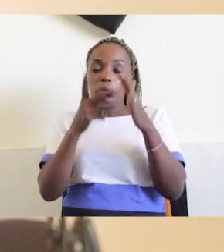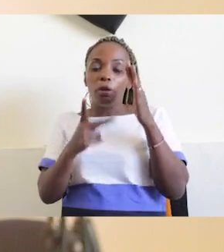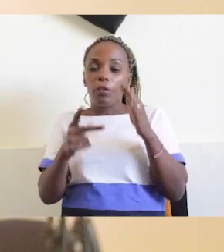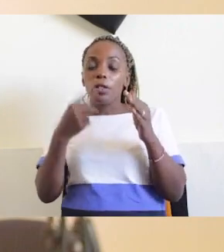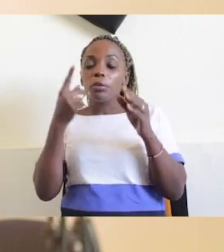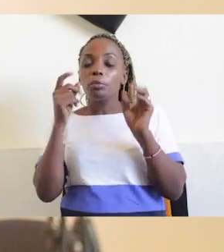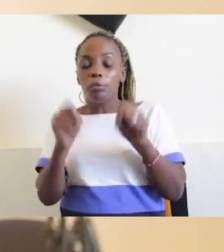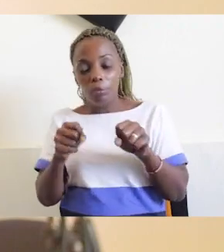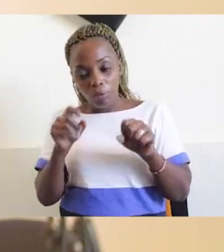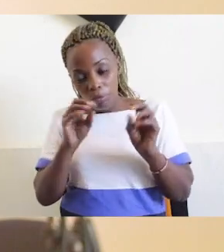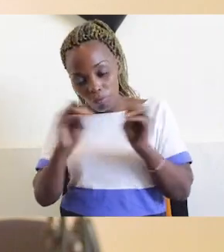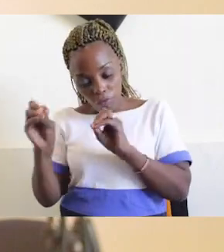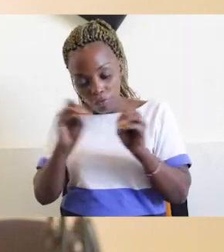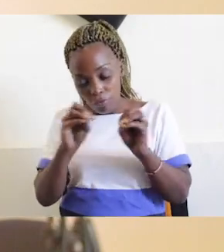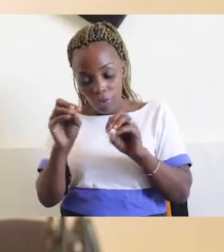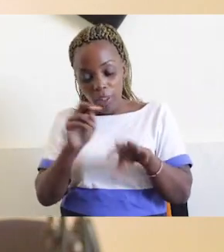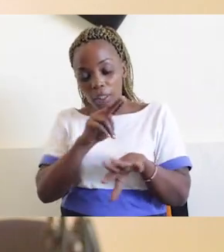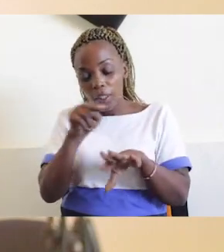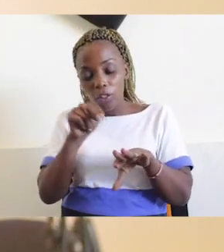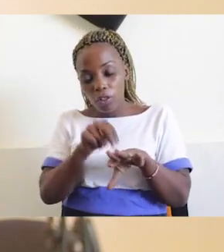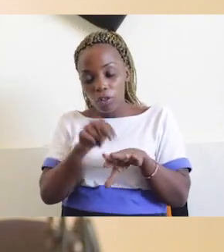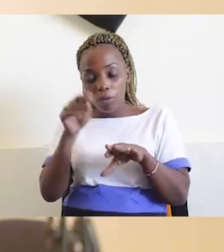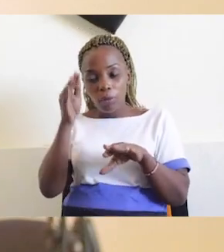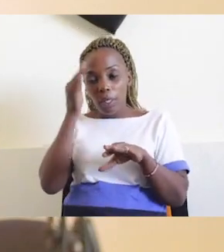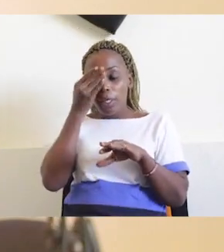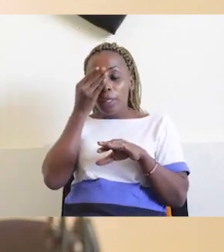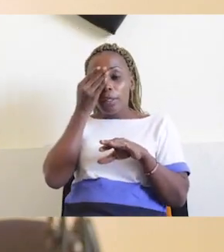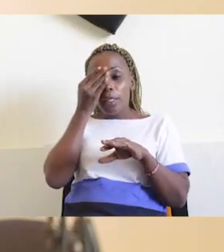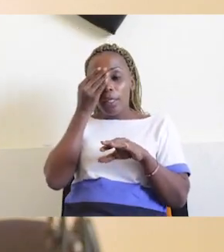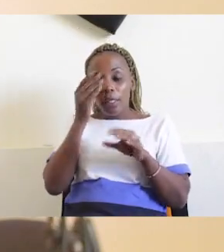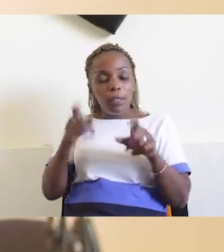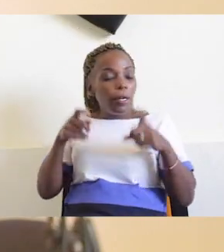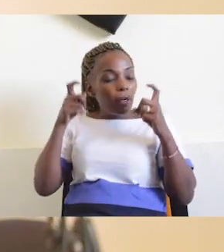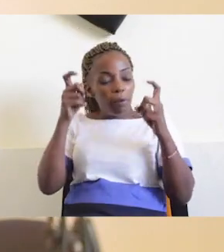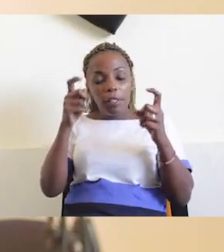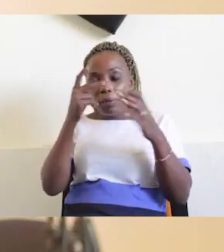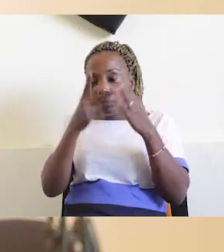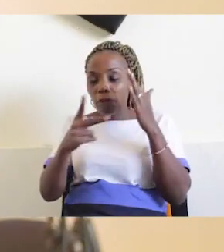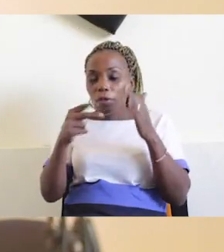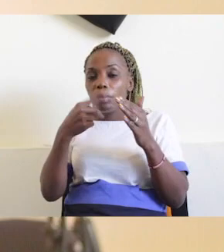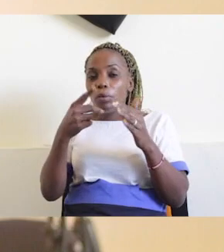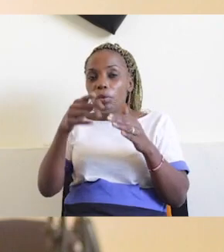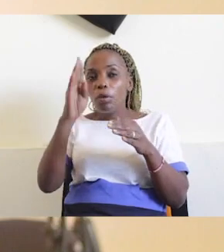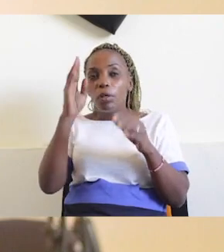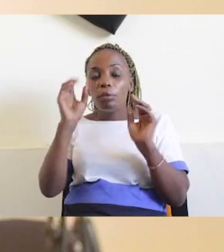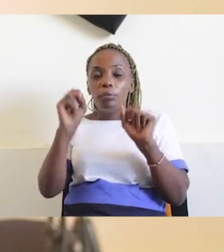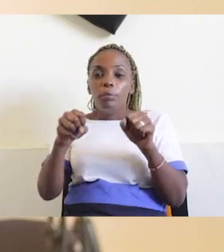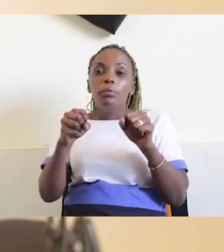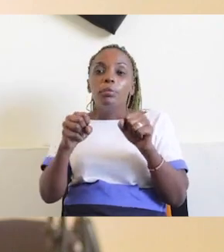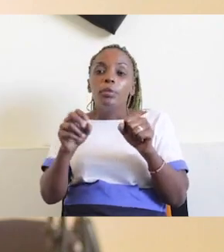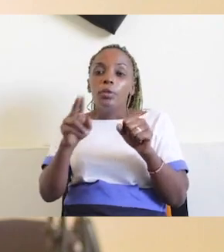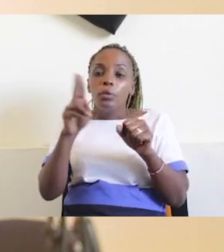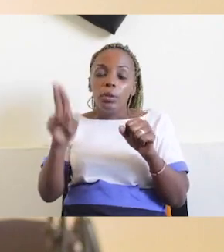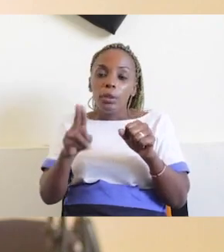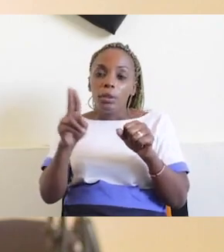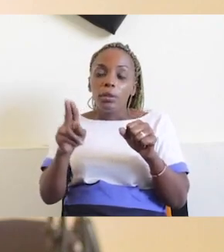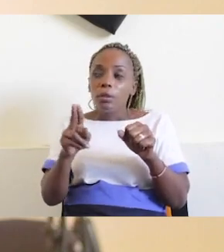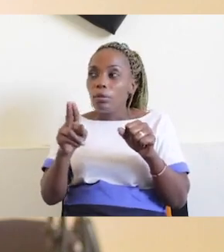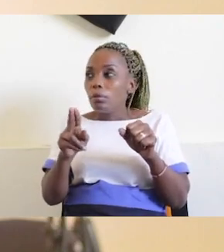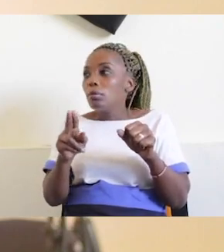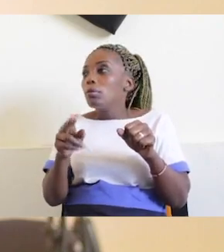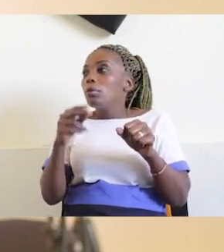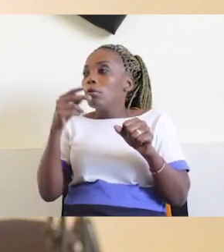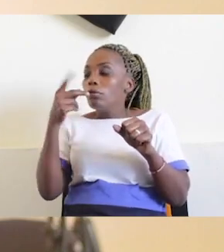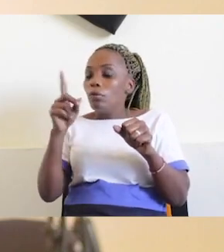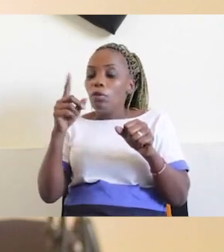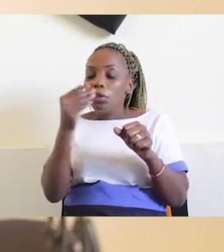would move the nation of Israel, a great prophet that God had moved, or rather used,